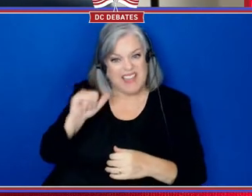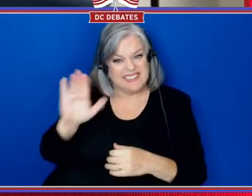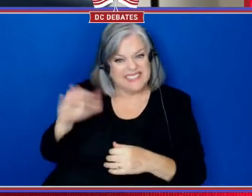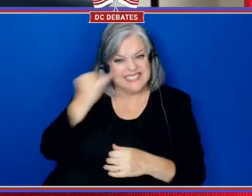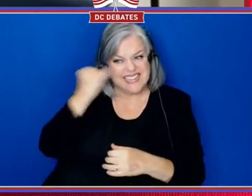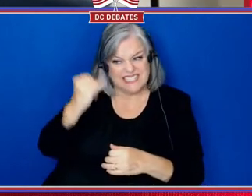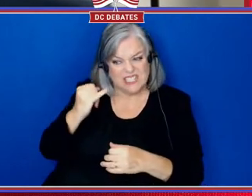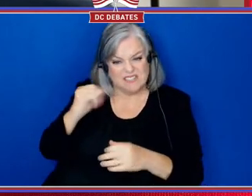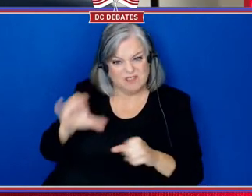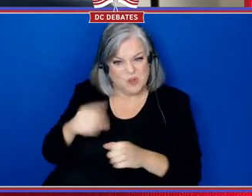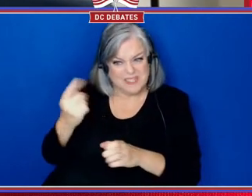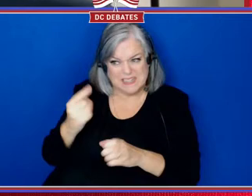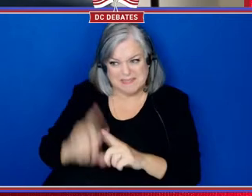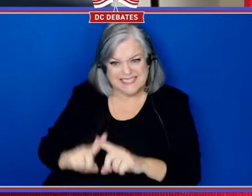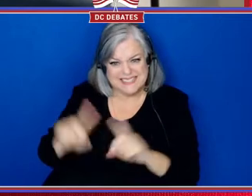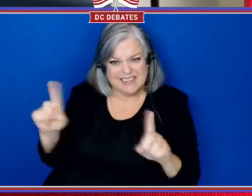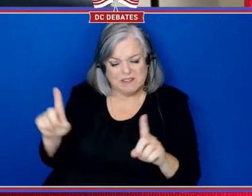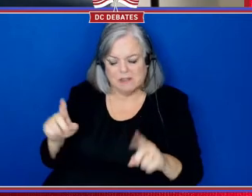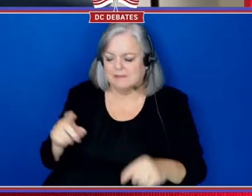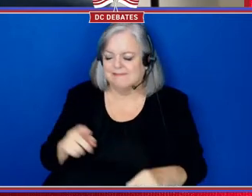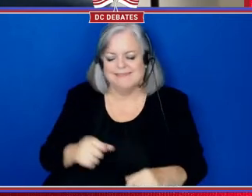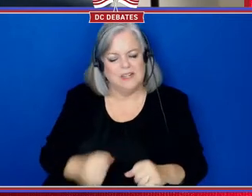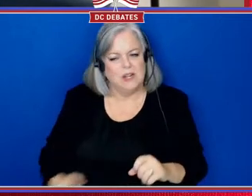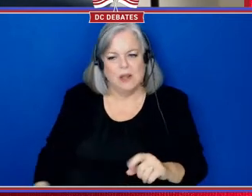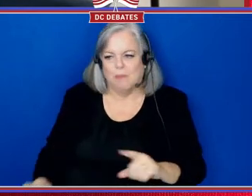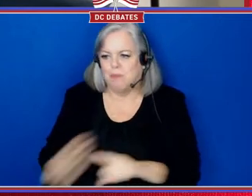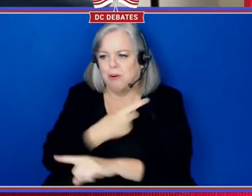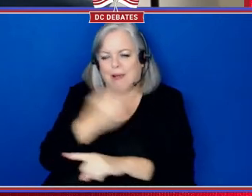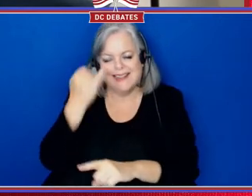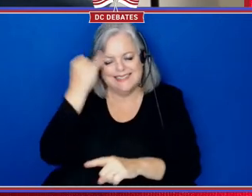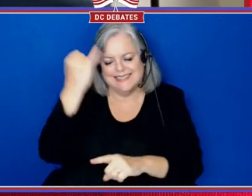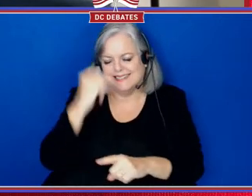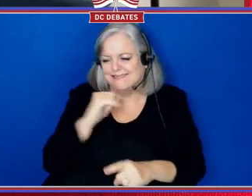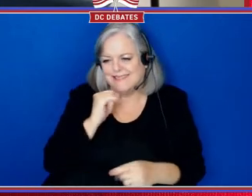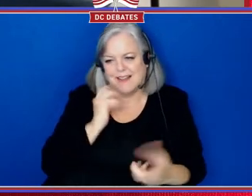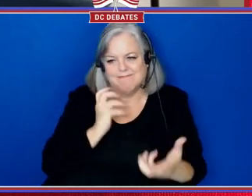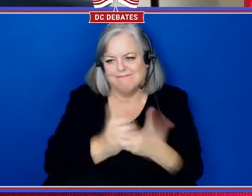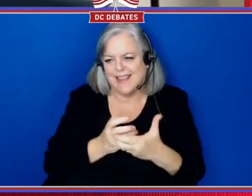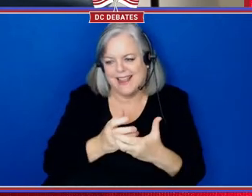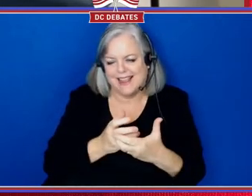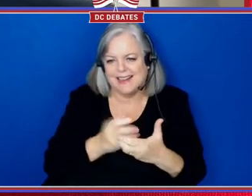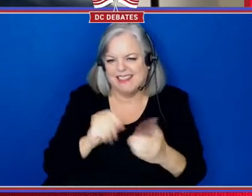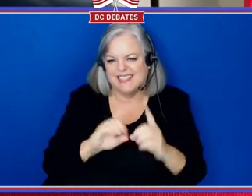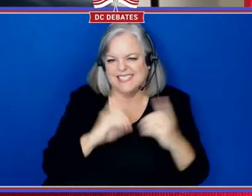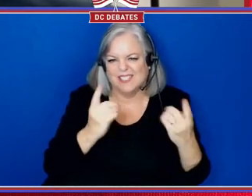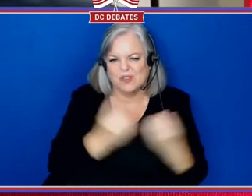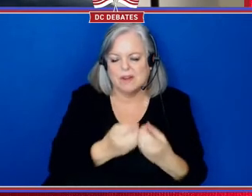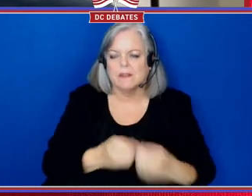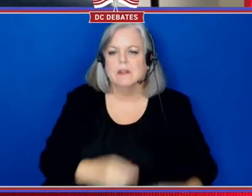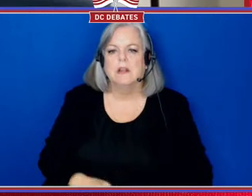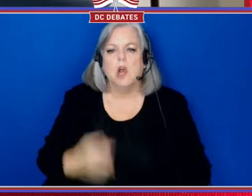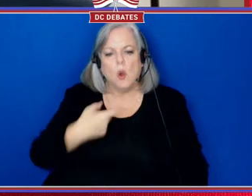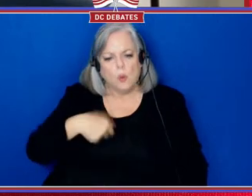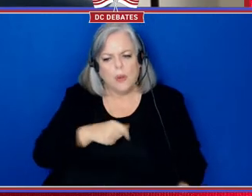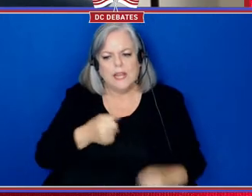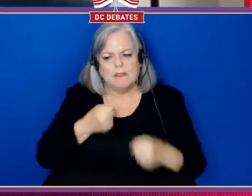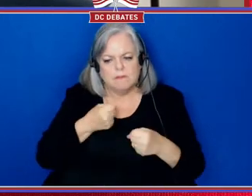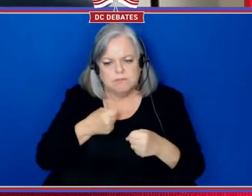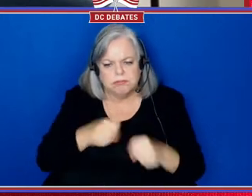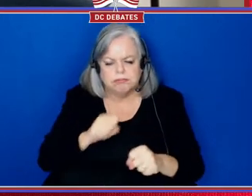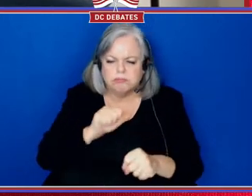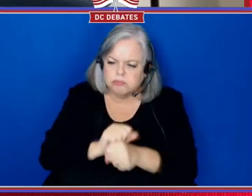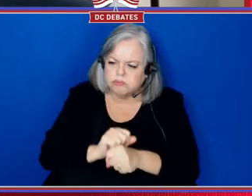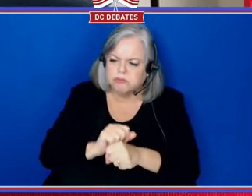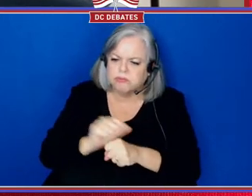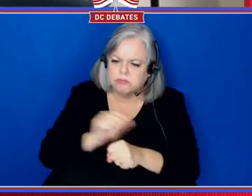is a radical idea that has no place in the district. We have worked hard over the years to get our children out of boarding schools, to make